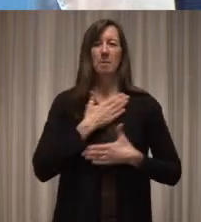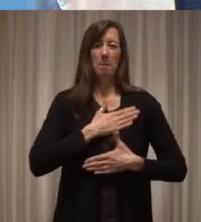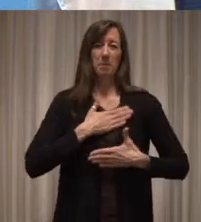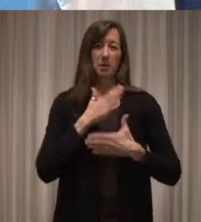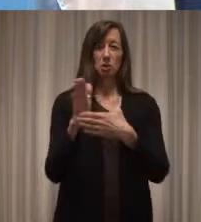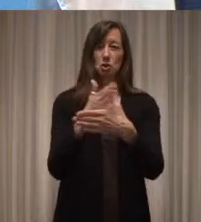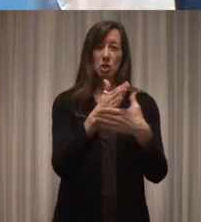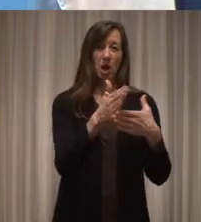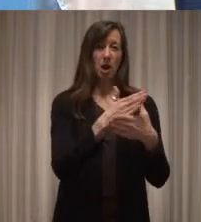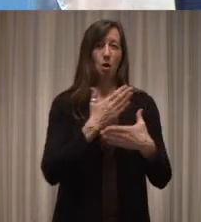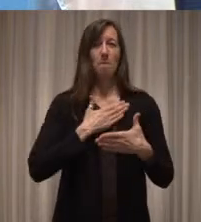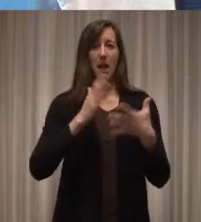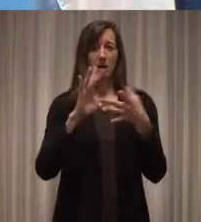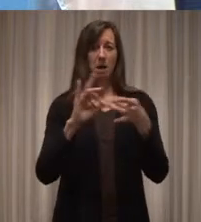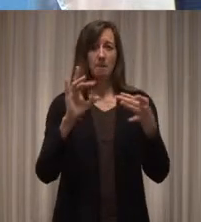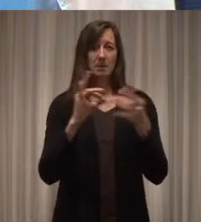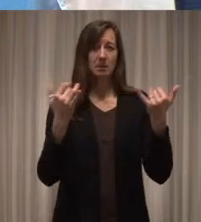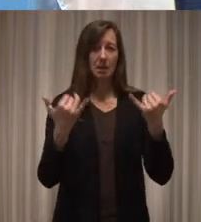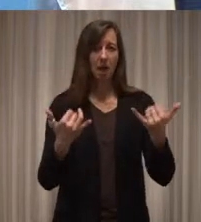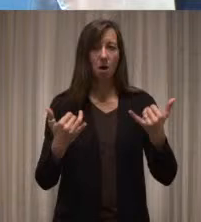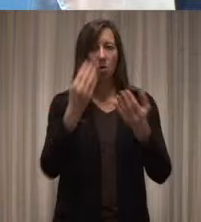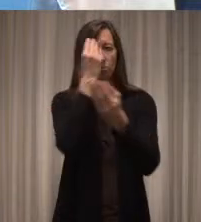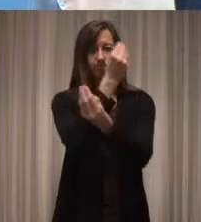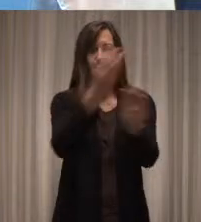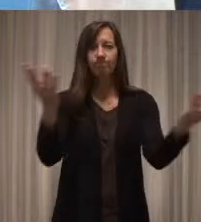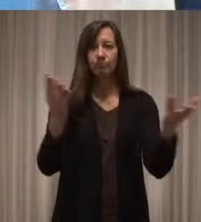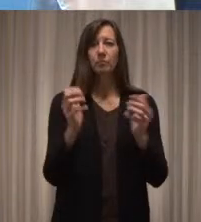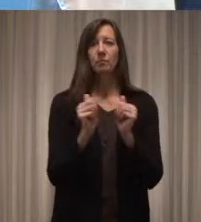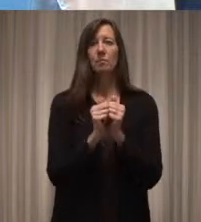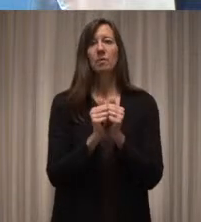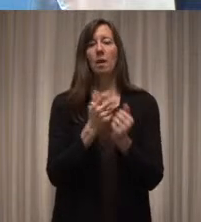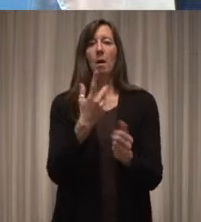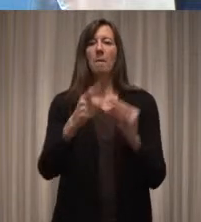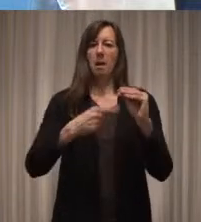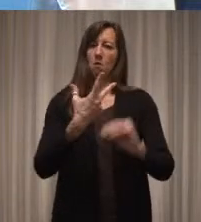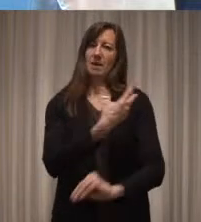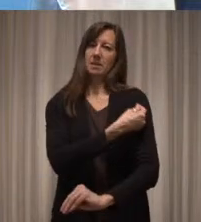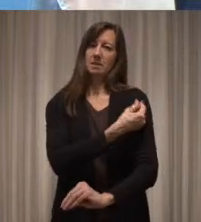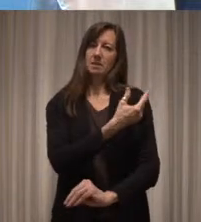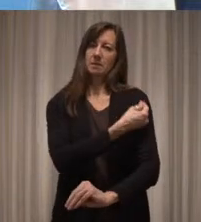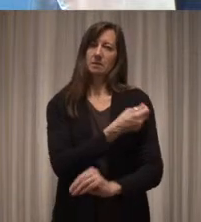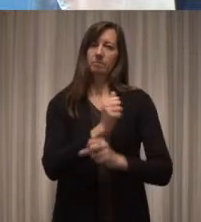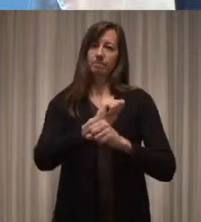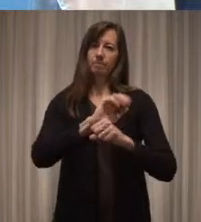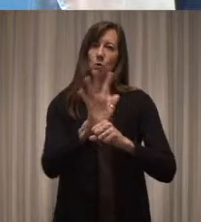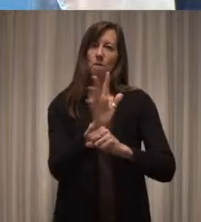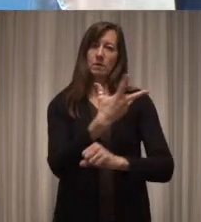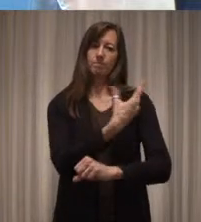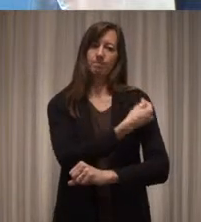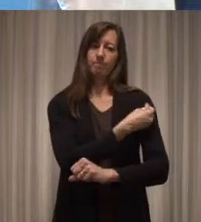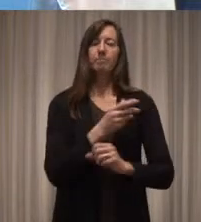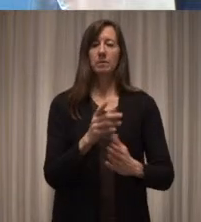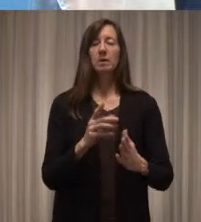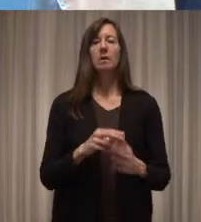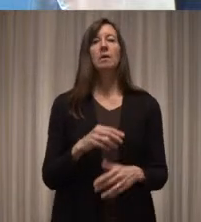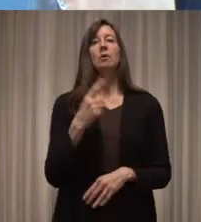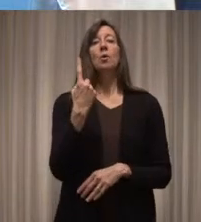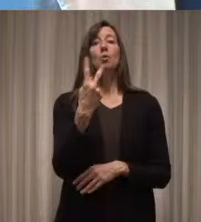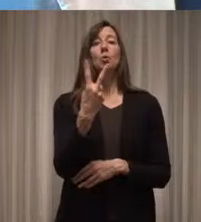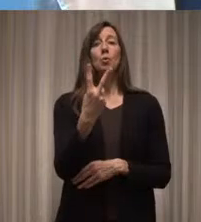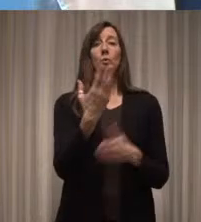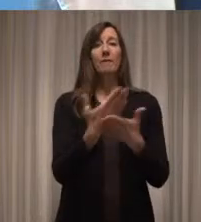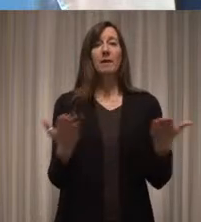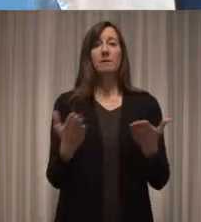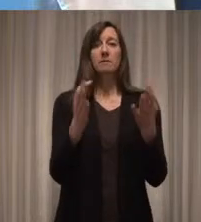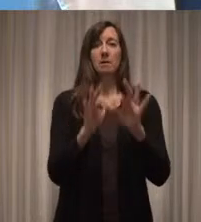County on vaccine distribution. So 2 main pieces to this new approach. Number 1,